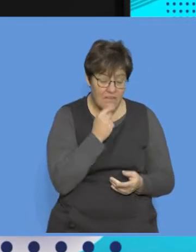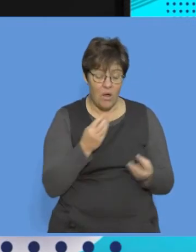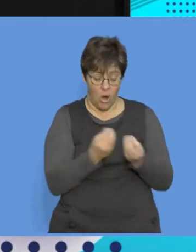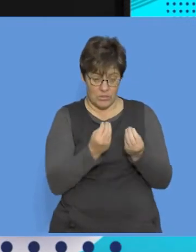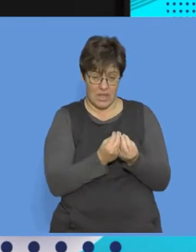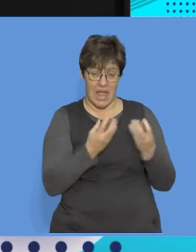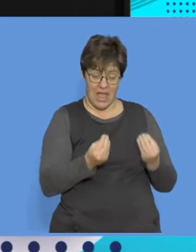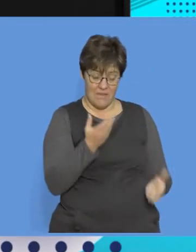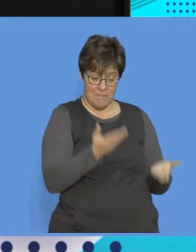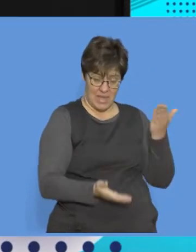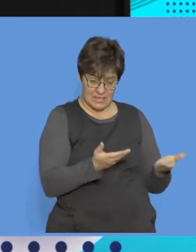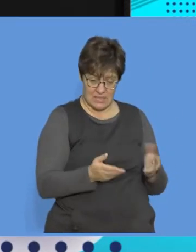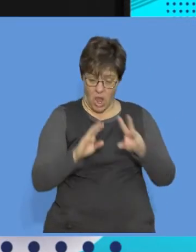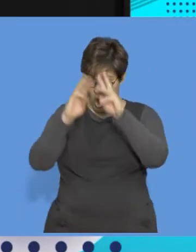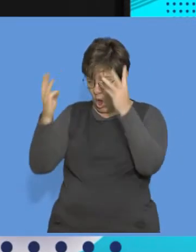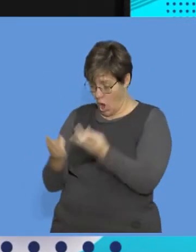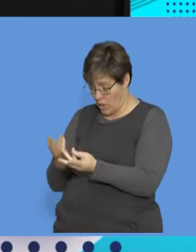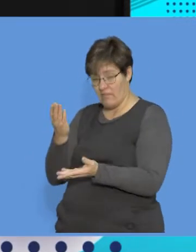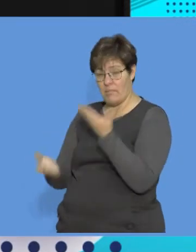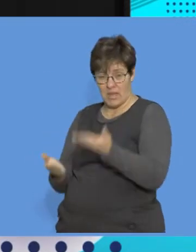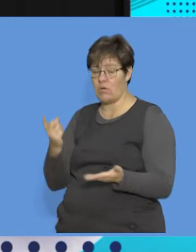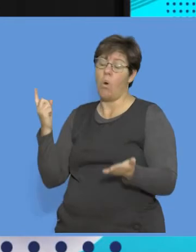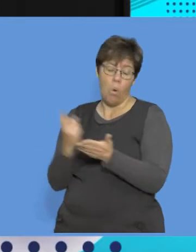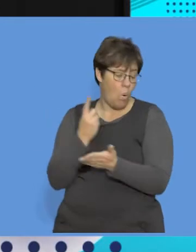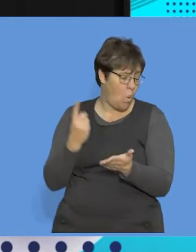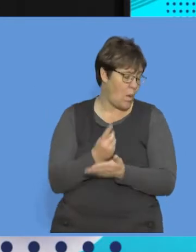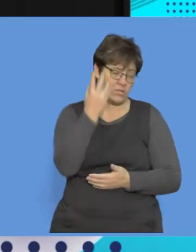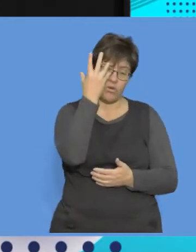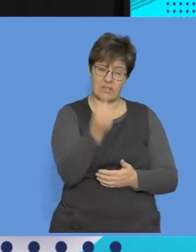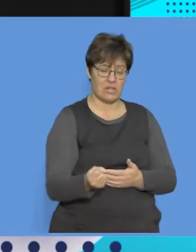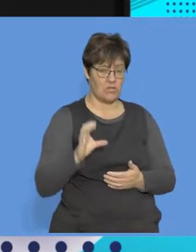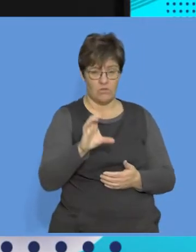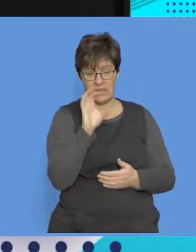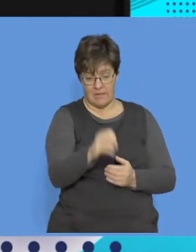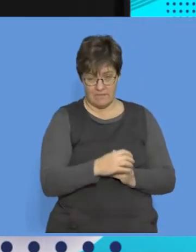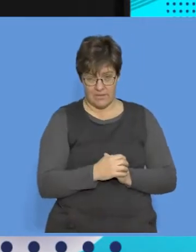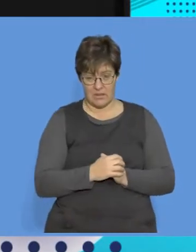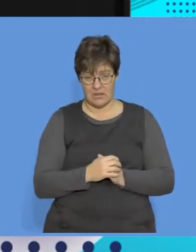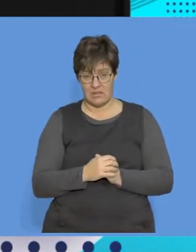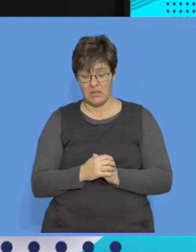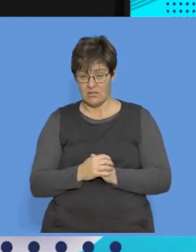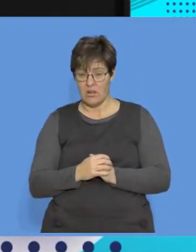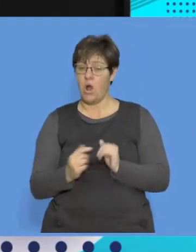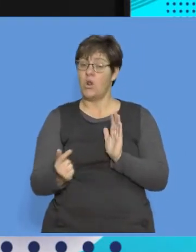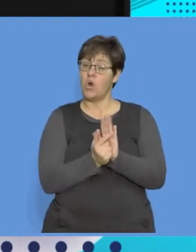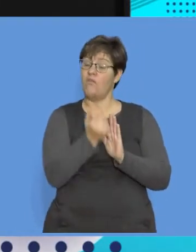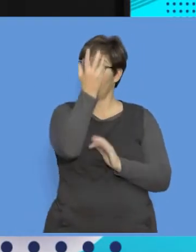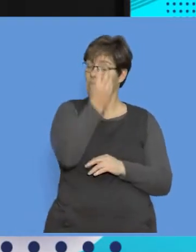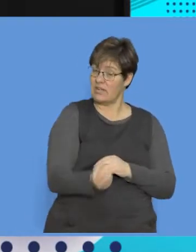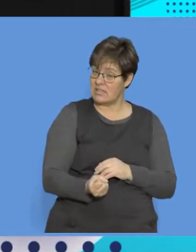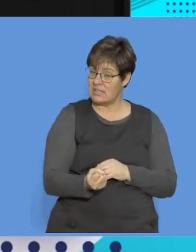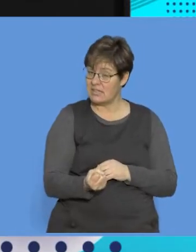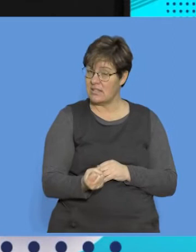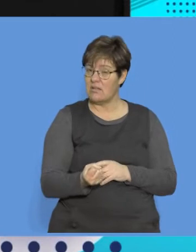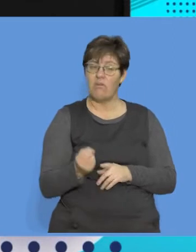the Earth we know has mass, there will always be a gravitational force. The universal law of gravity says that there is a force